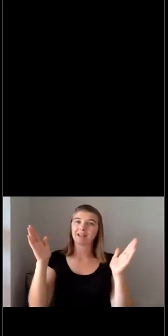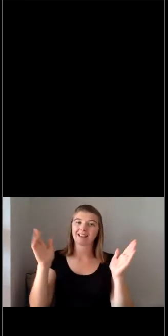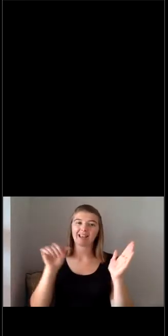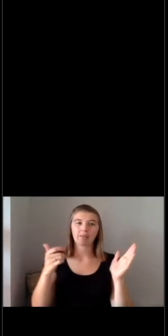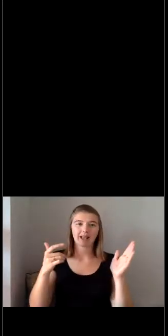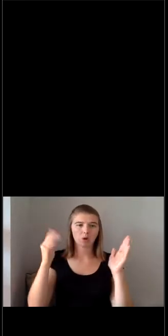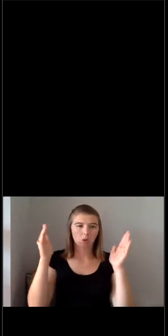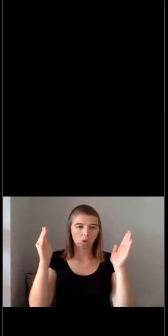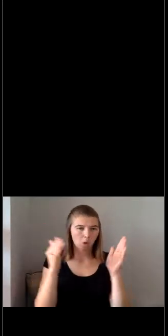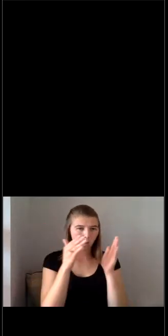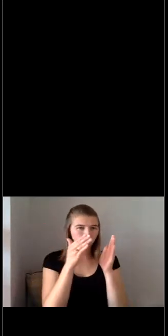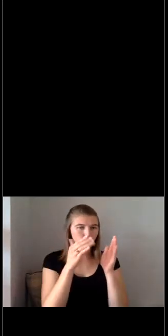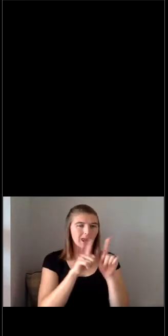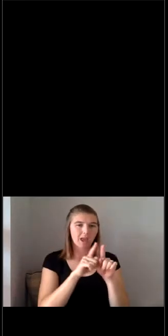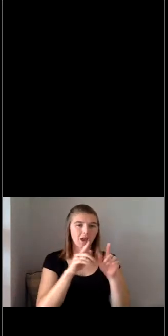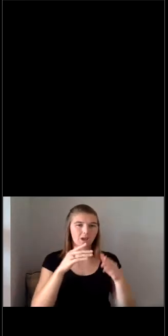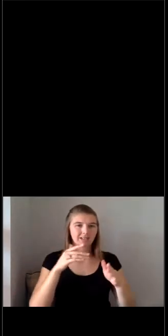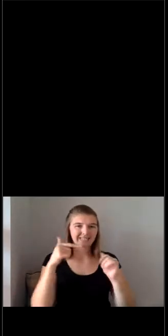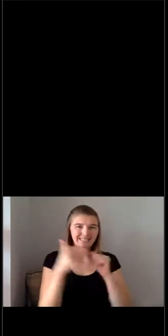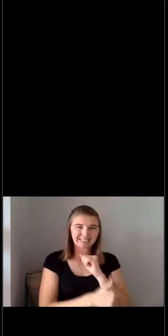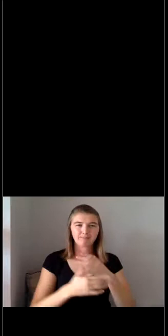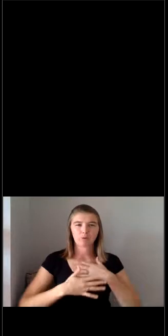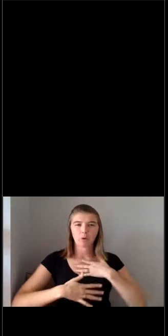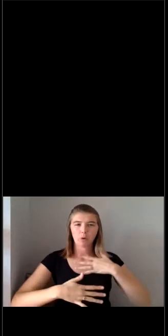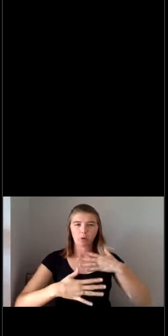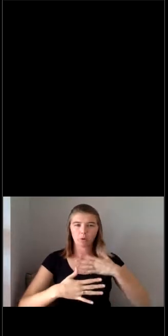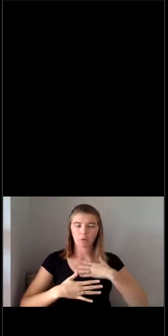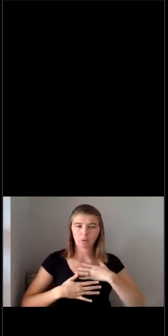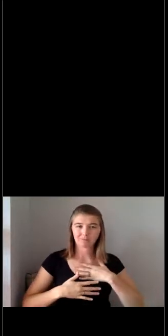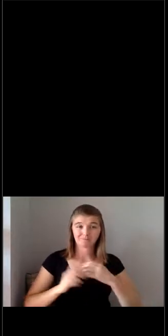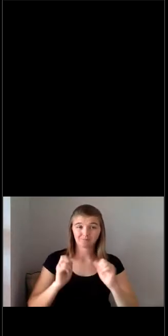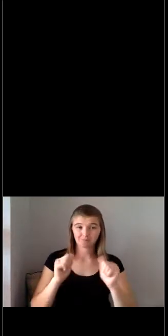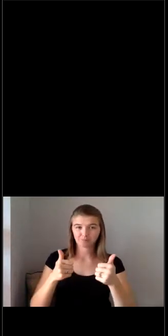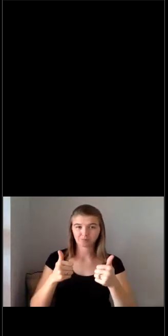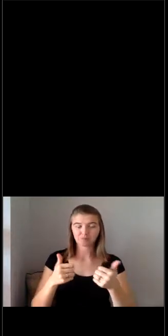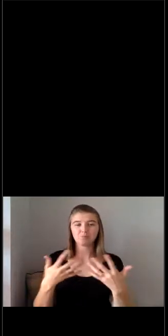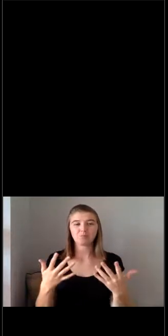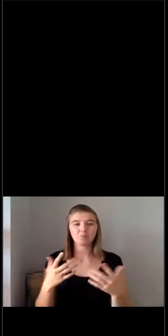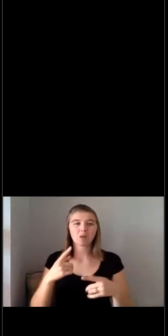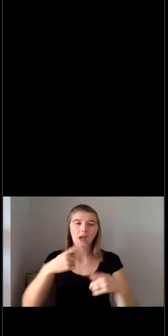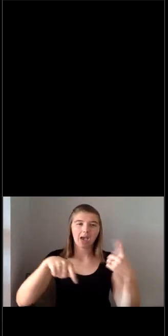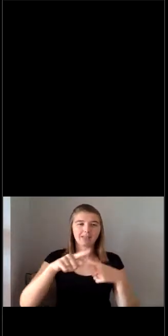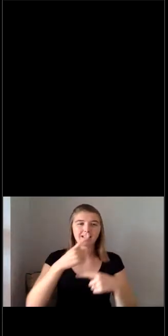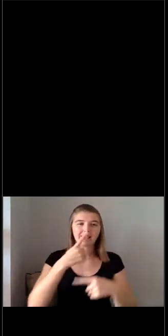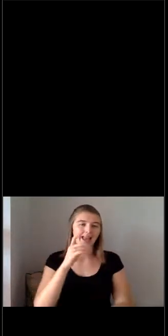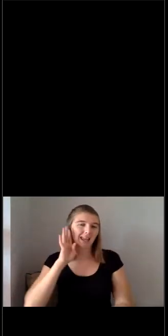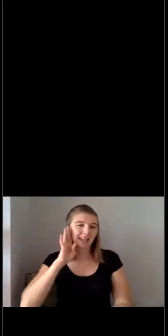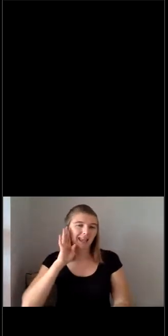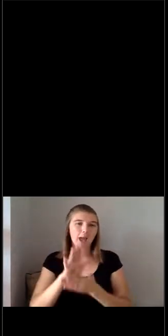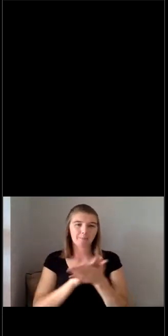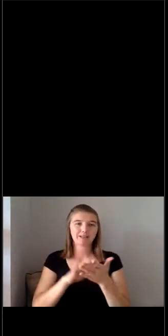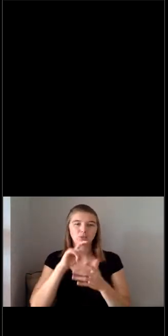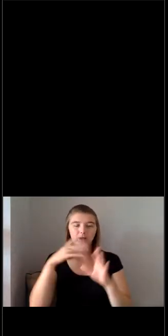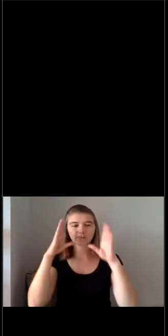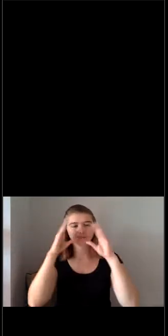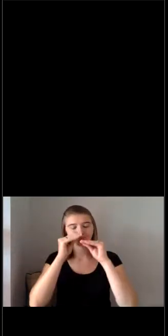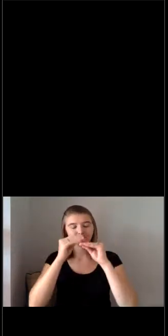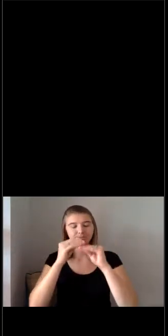will allow everyone who's practicing, who isn't able to hear me, to able to do the practice with their eyes closed.